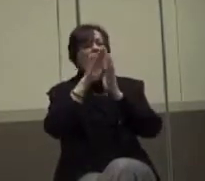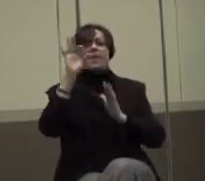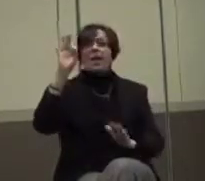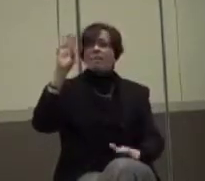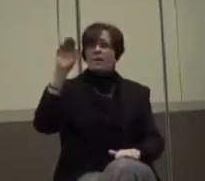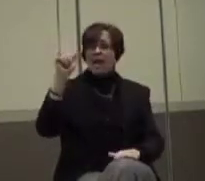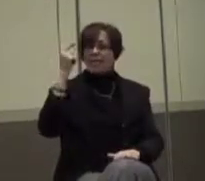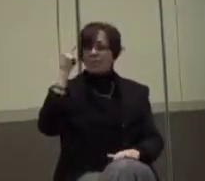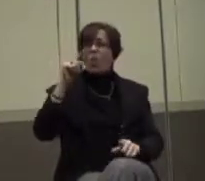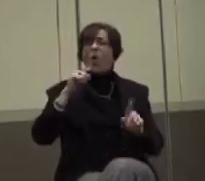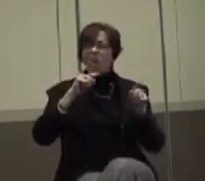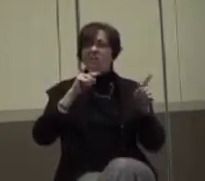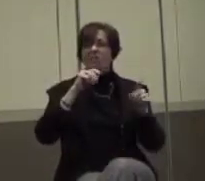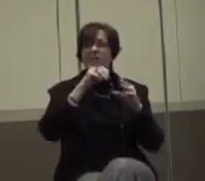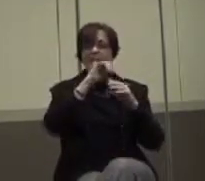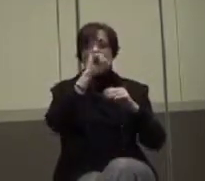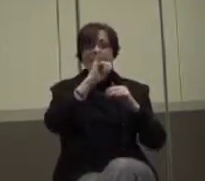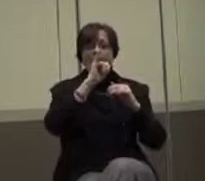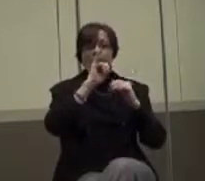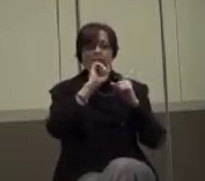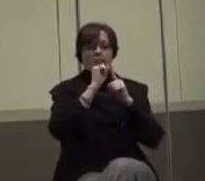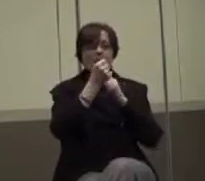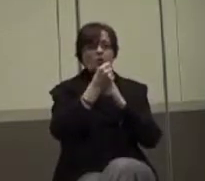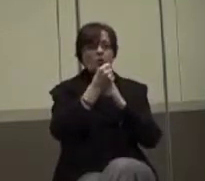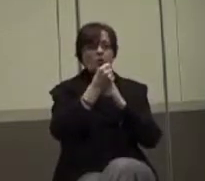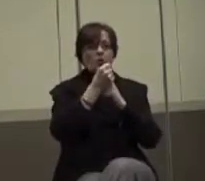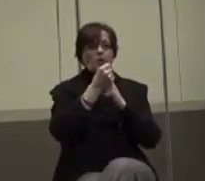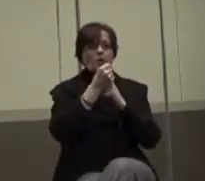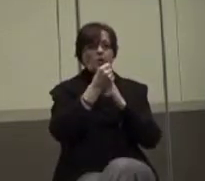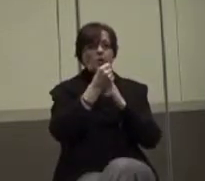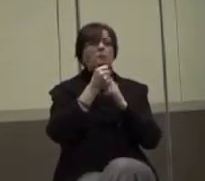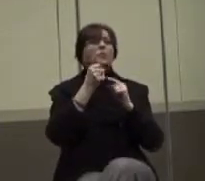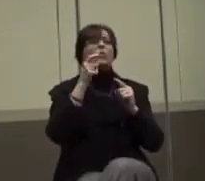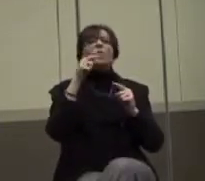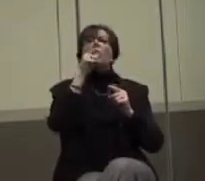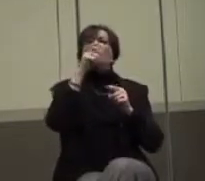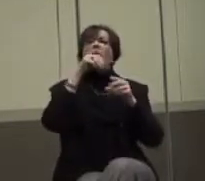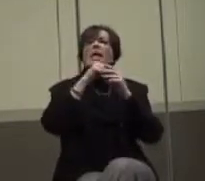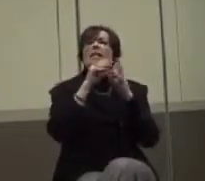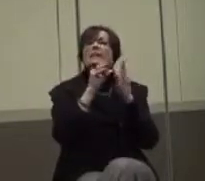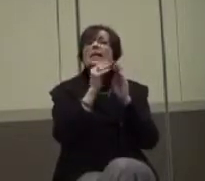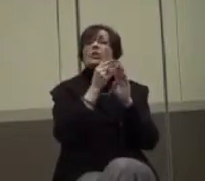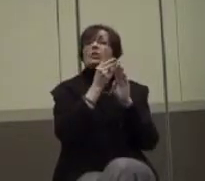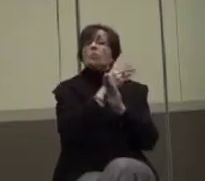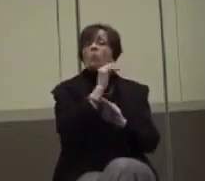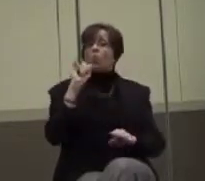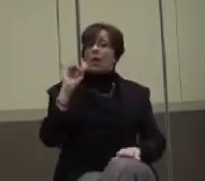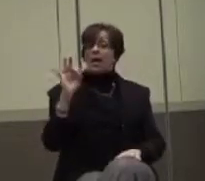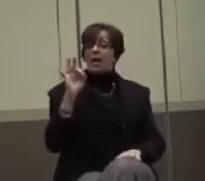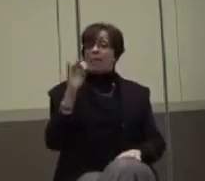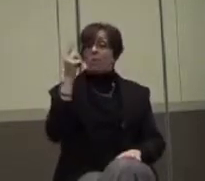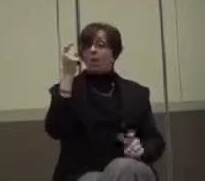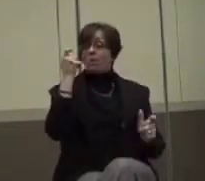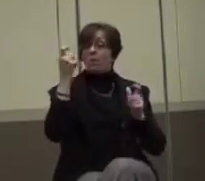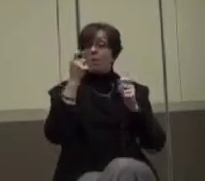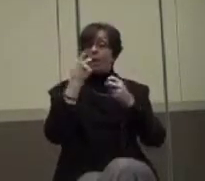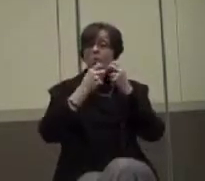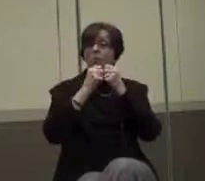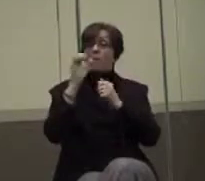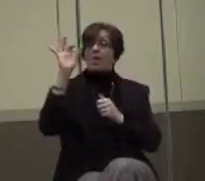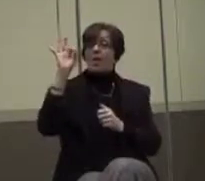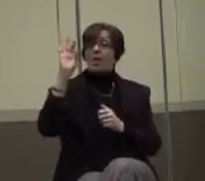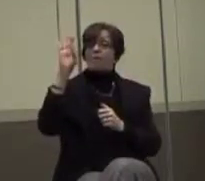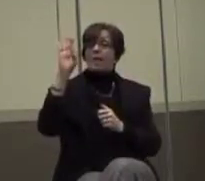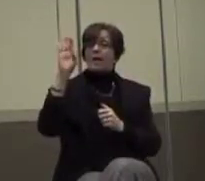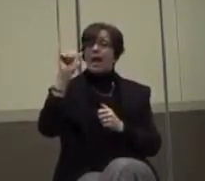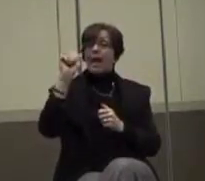kind of situation. Those of you that have been in the sessions before, one of the big problems with FBAs and BIPs, if